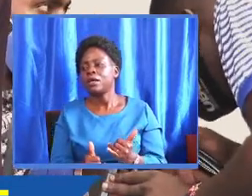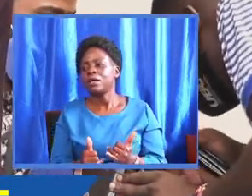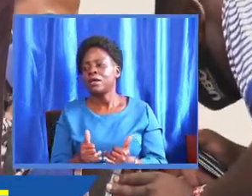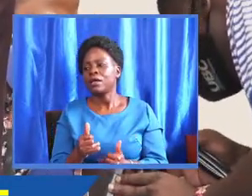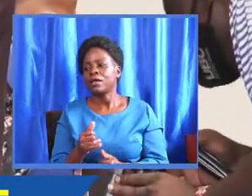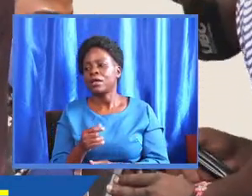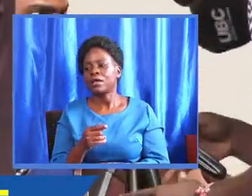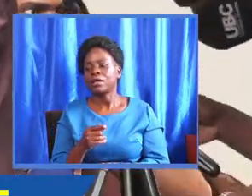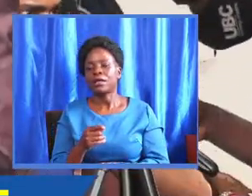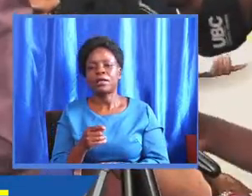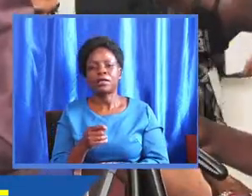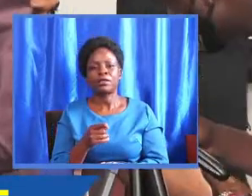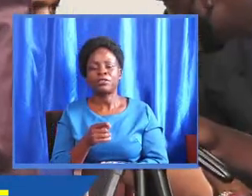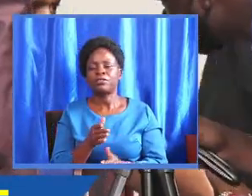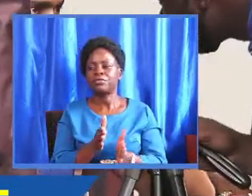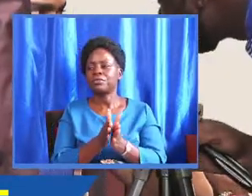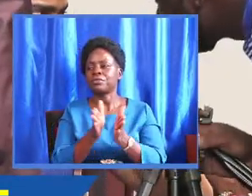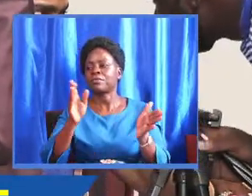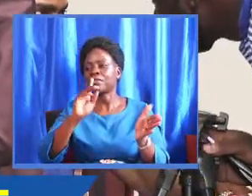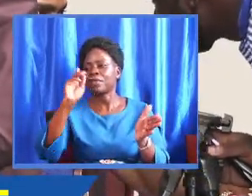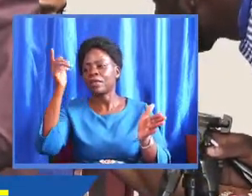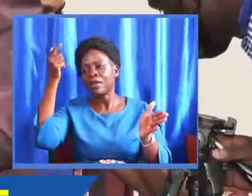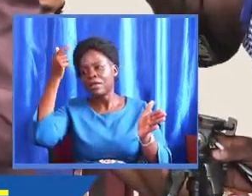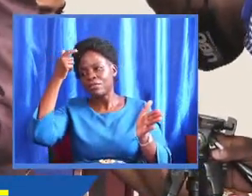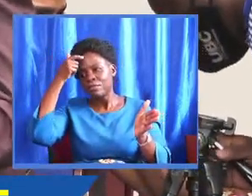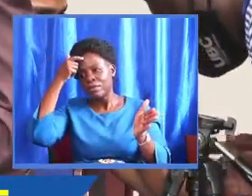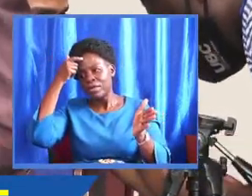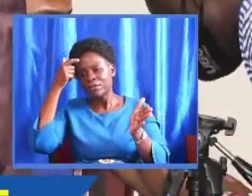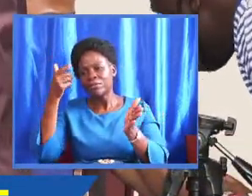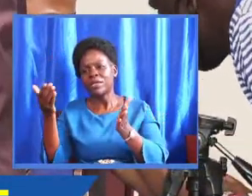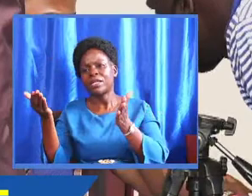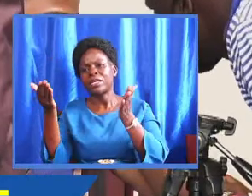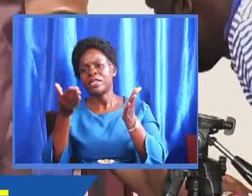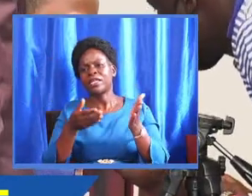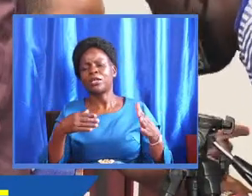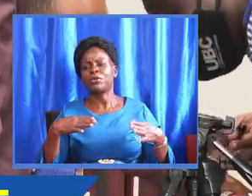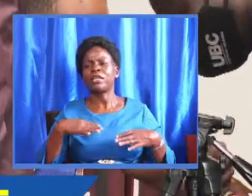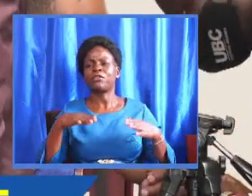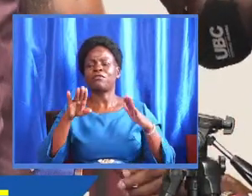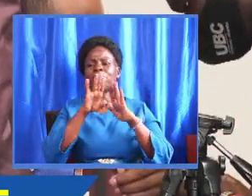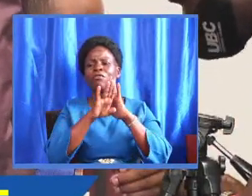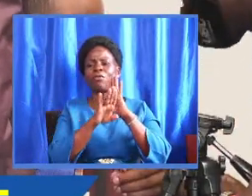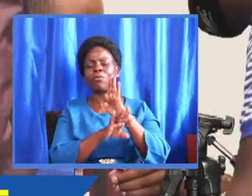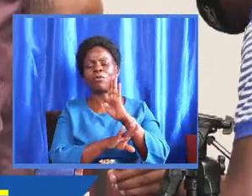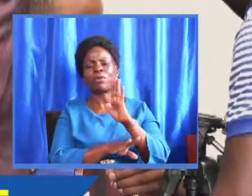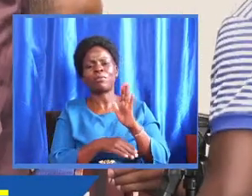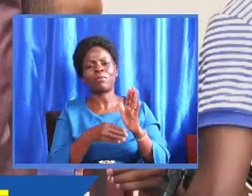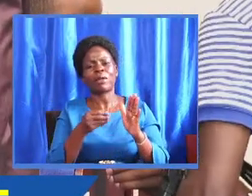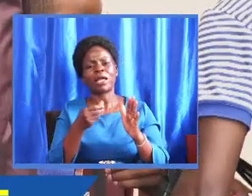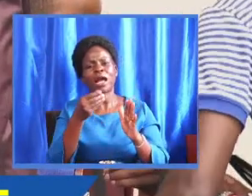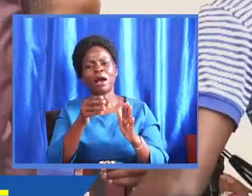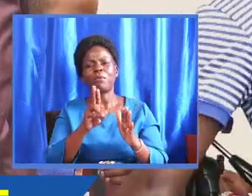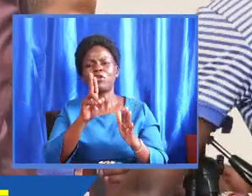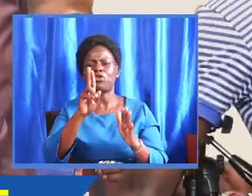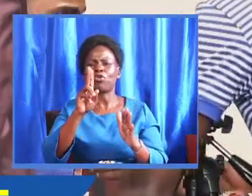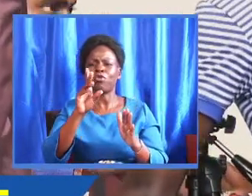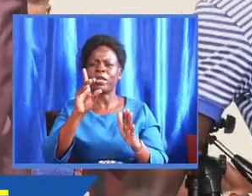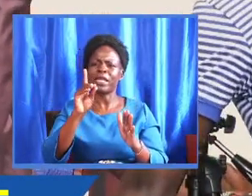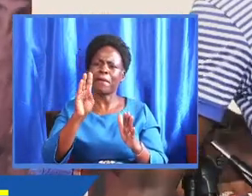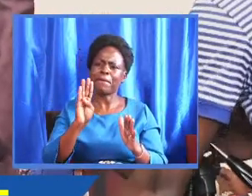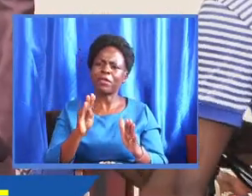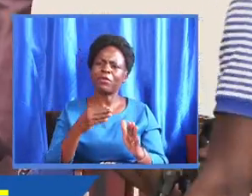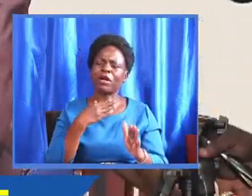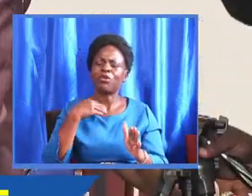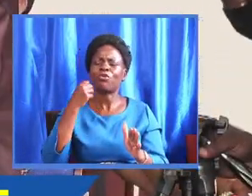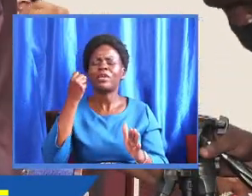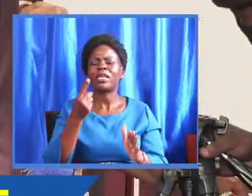chigenda kubera jeno. A government yali eleta relief programs. Waliwe centers ya teka mu UDB, tuwa galotege,